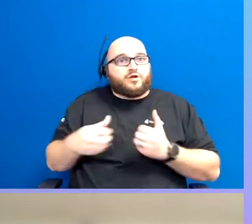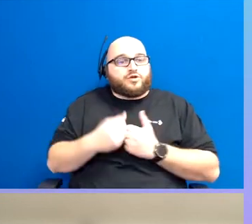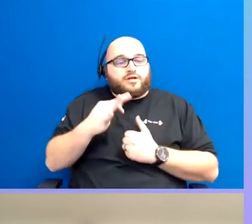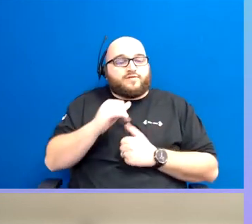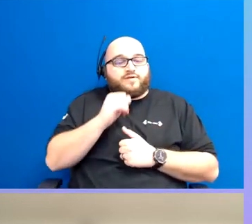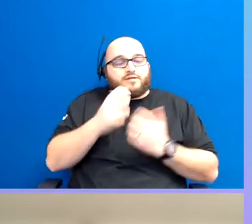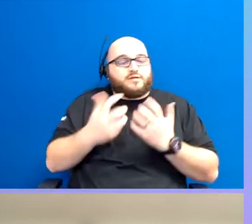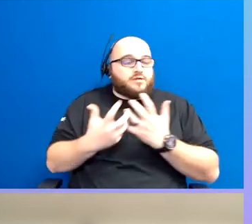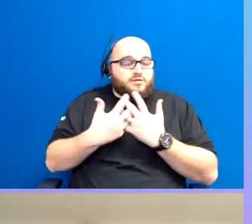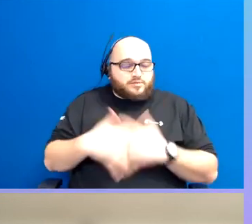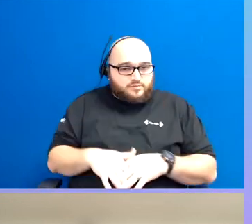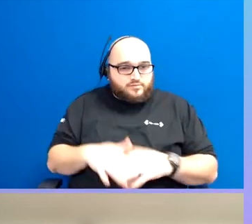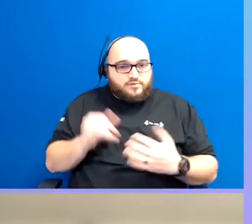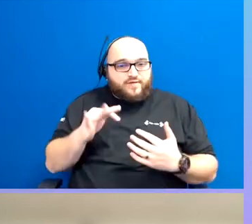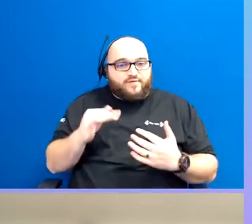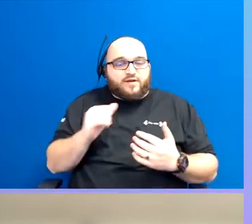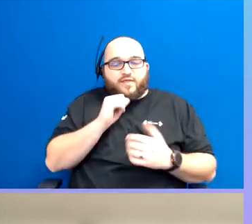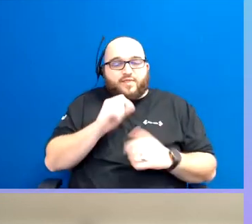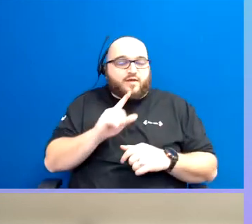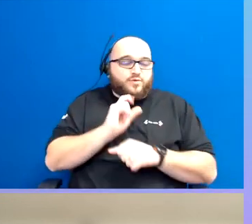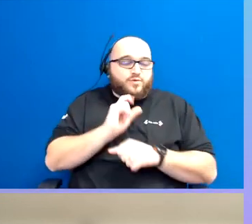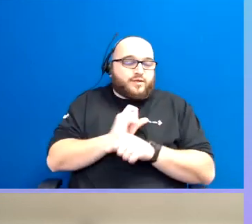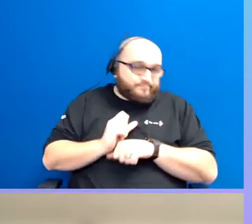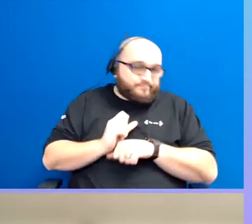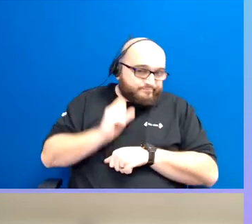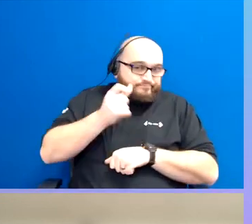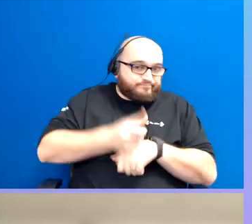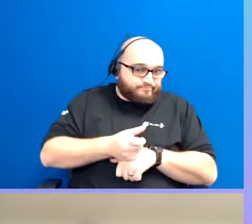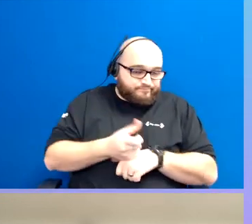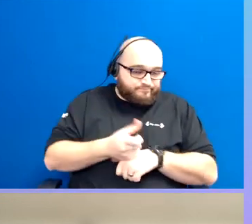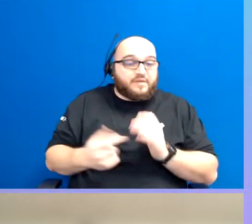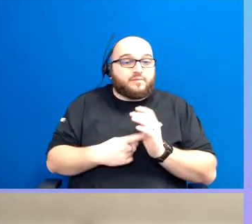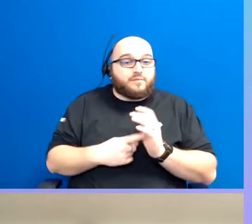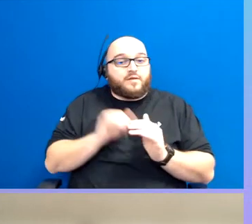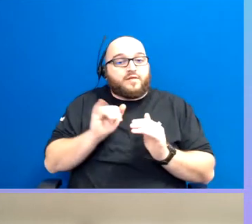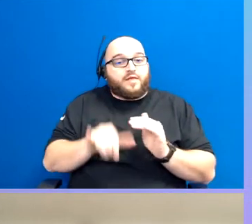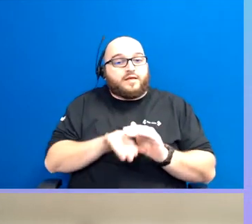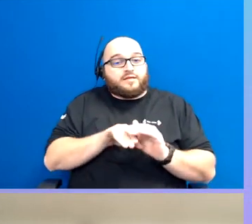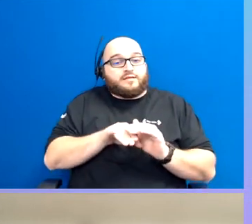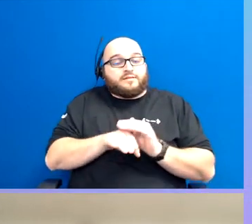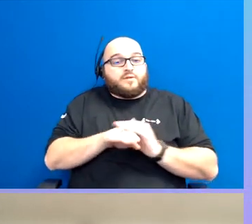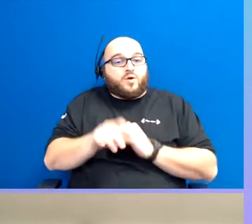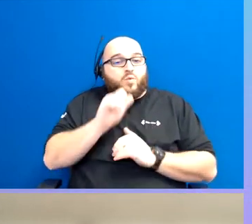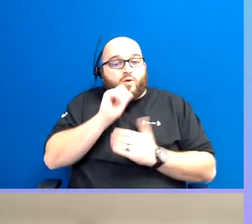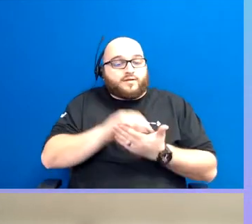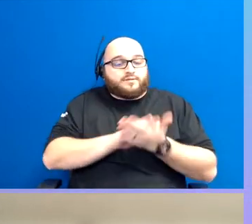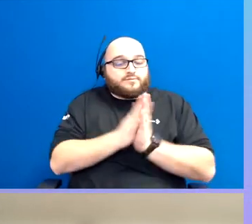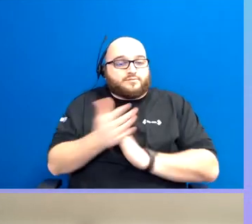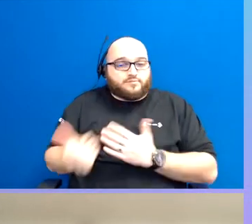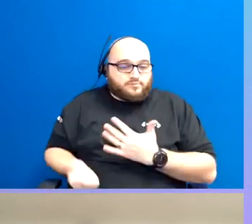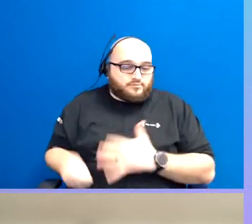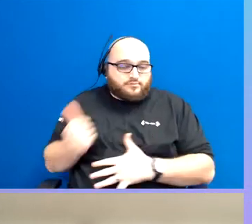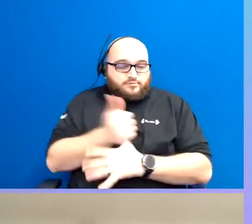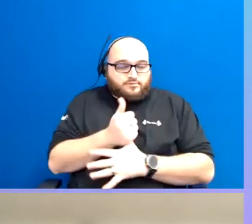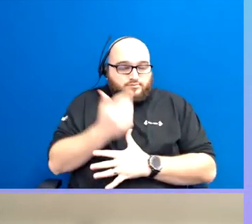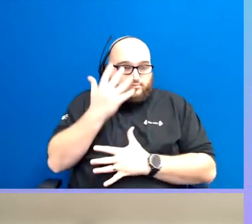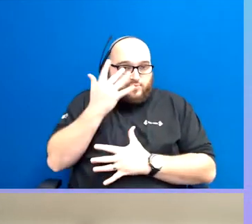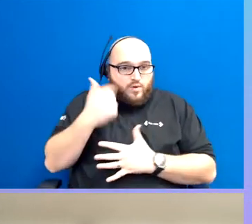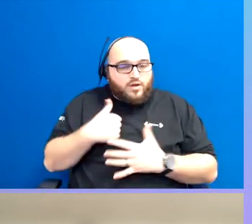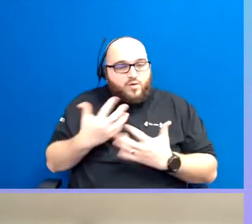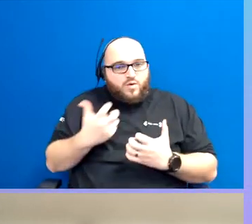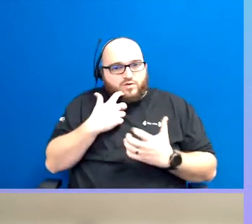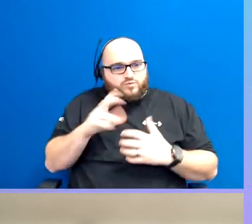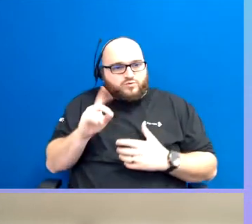and journeys don't stand up. And sometimes accessibility wasn't seen as a priority because, why do we want to do this